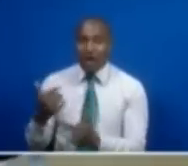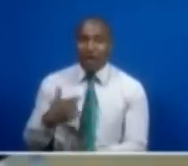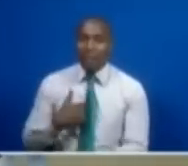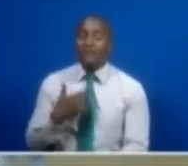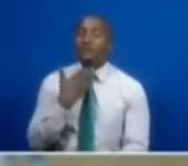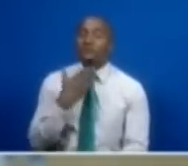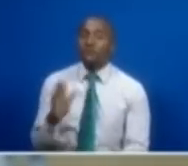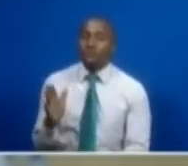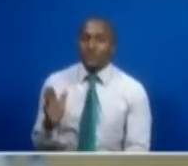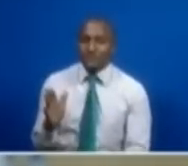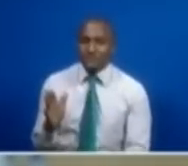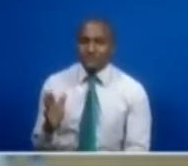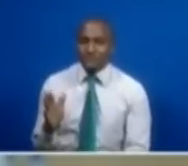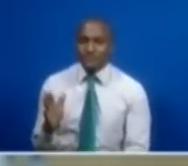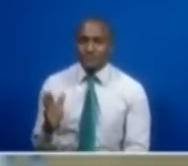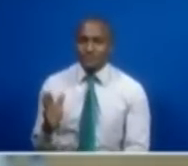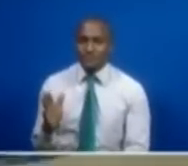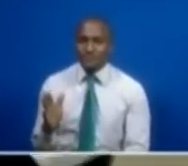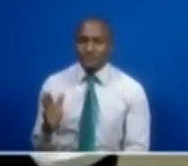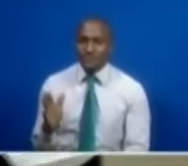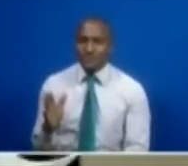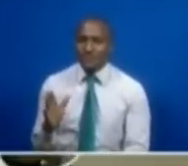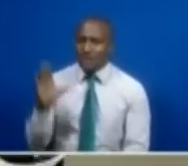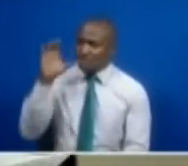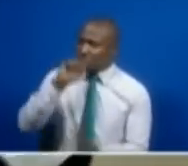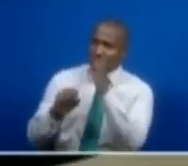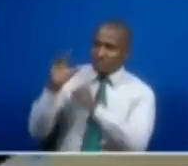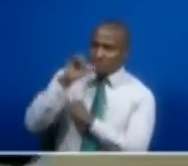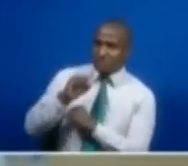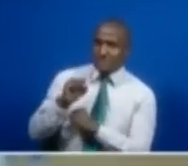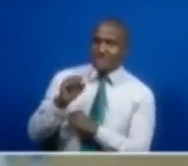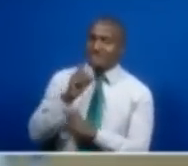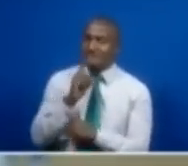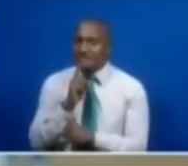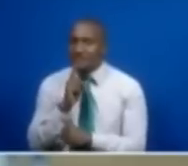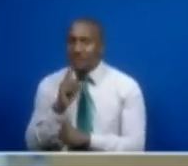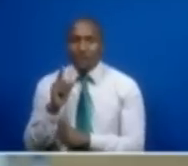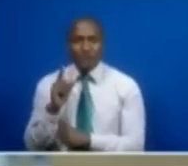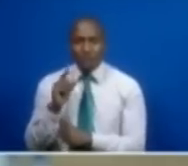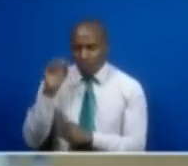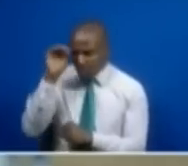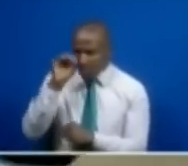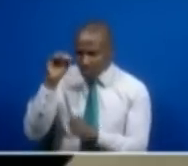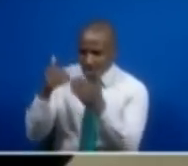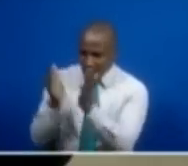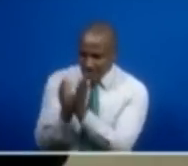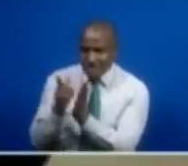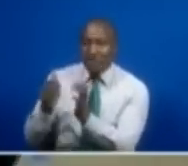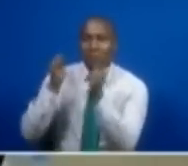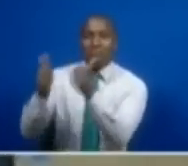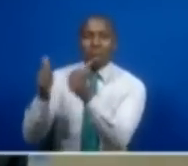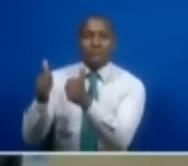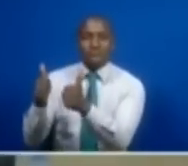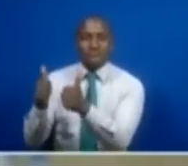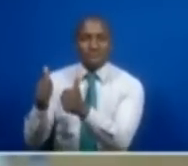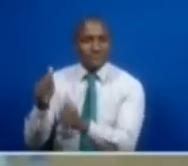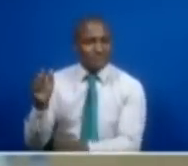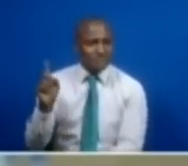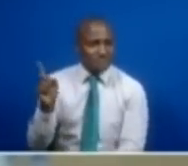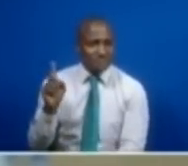want an assumption that the opinion polls are ironclad and that